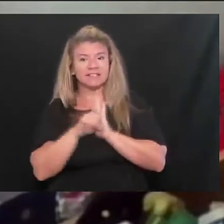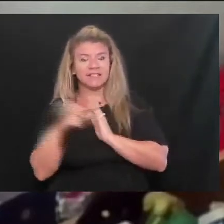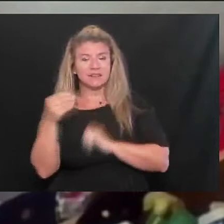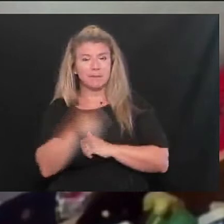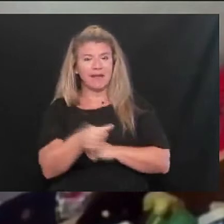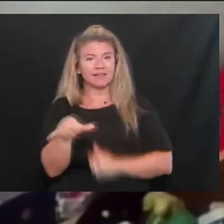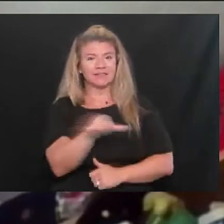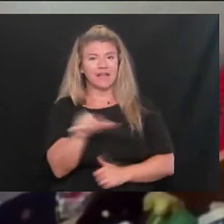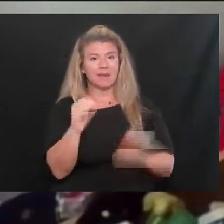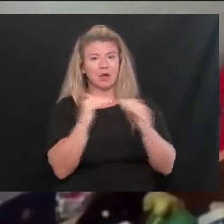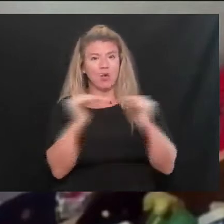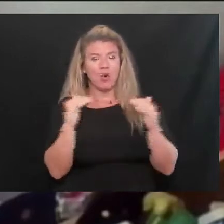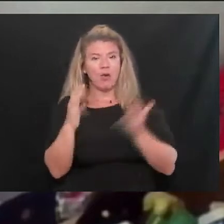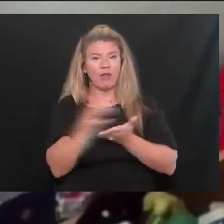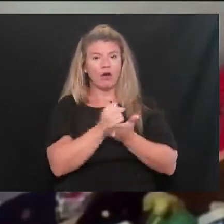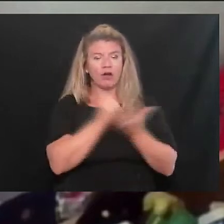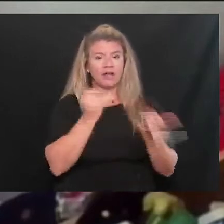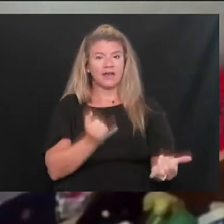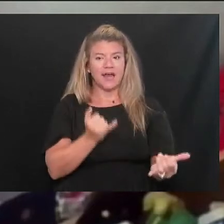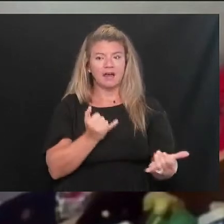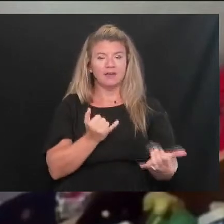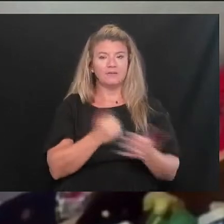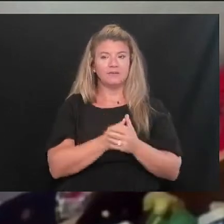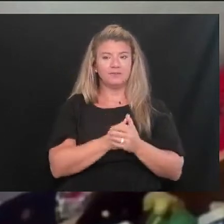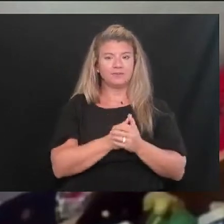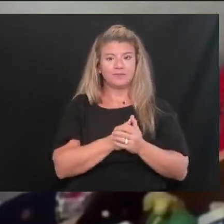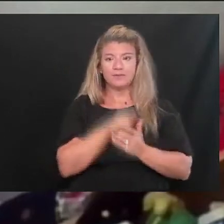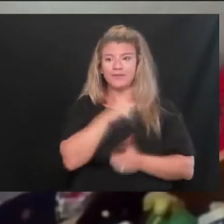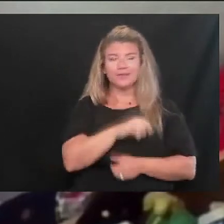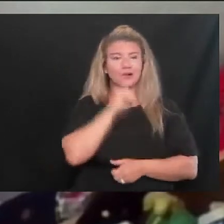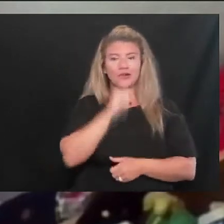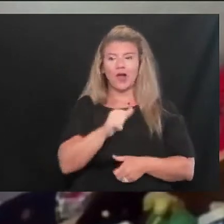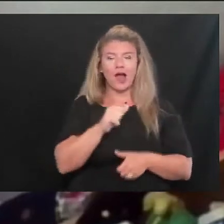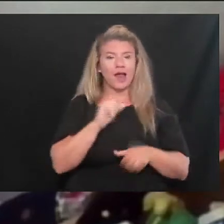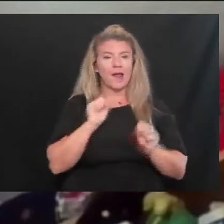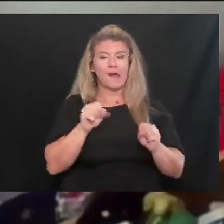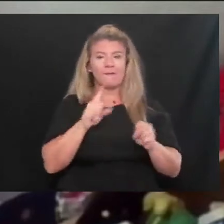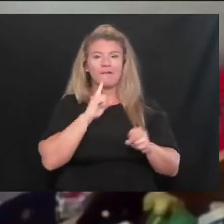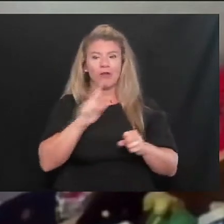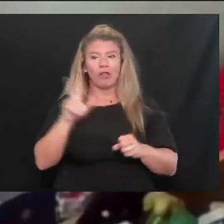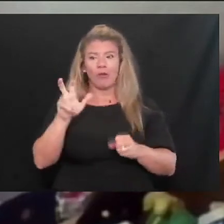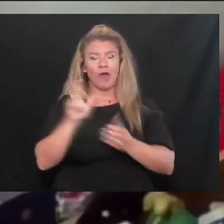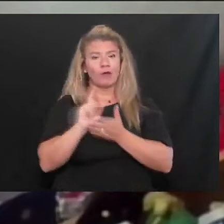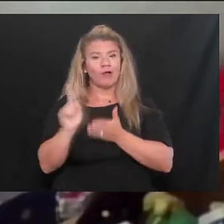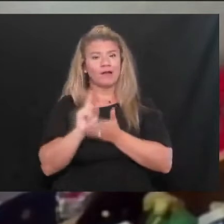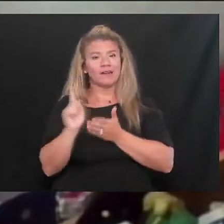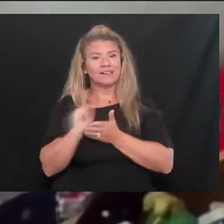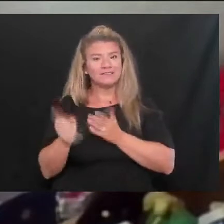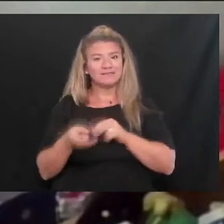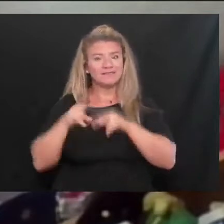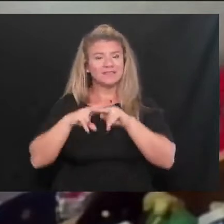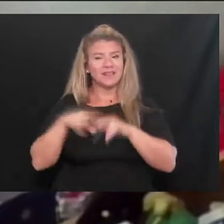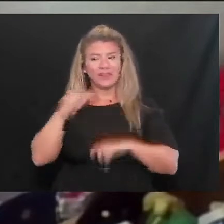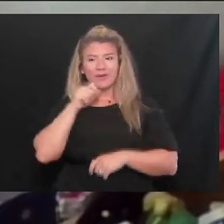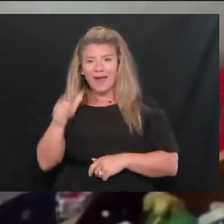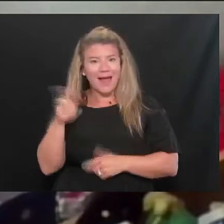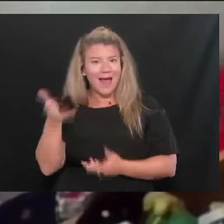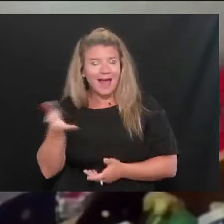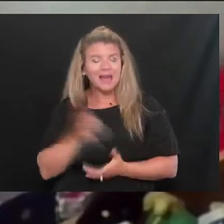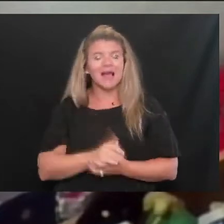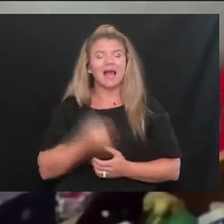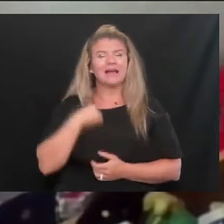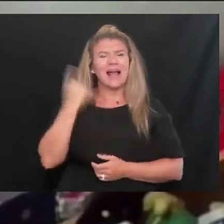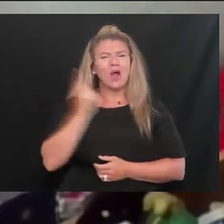now. And of course, they won't be eligible for the $300 extra per week. I wonder if you